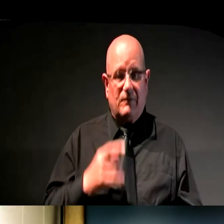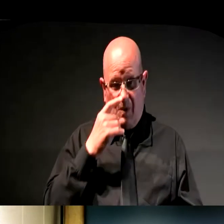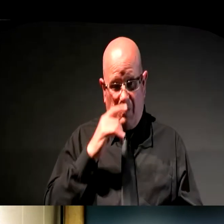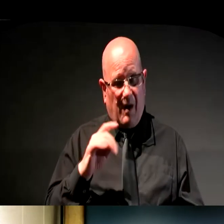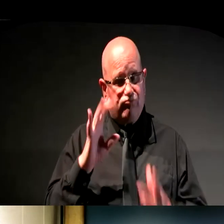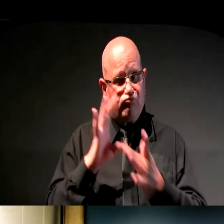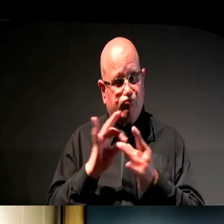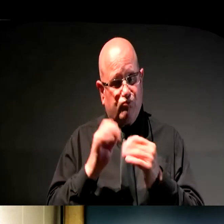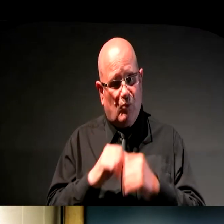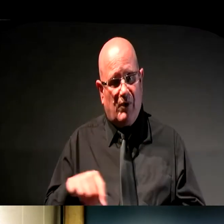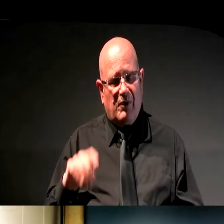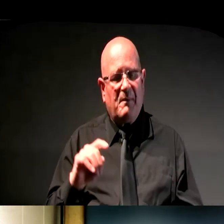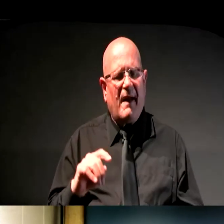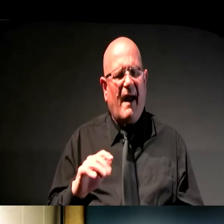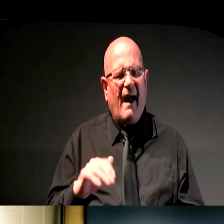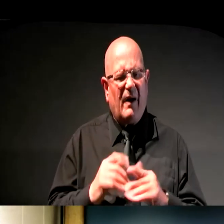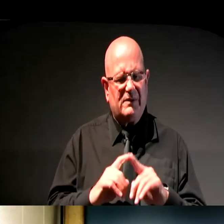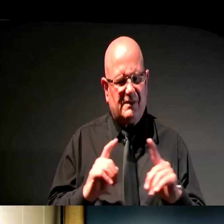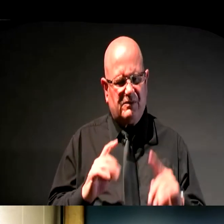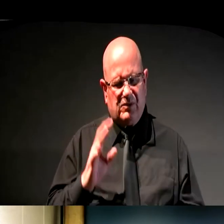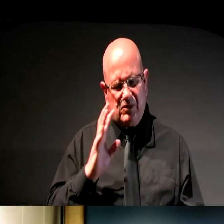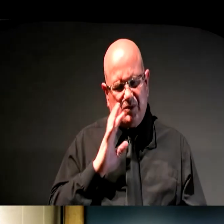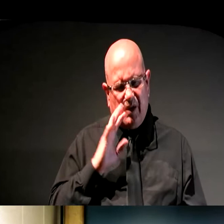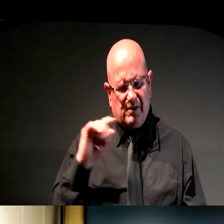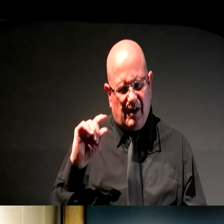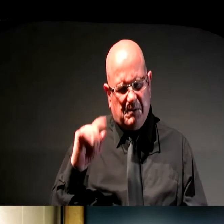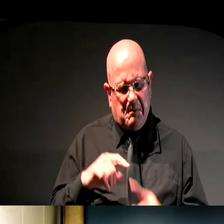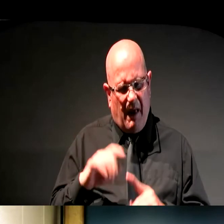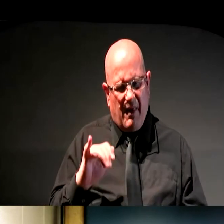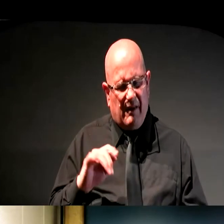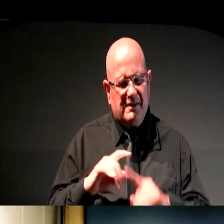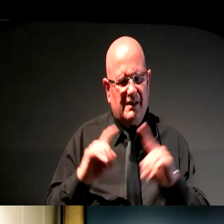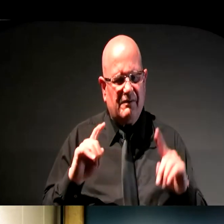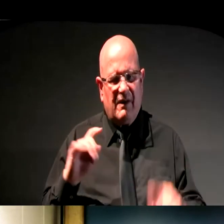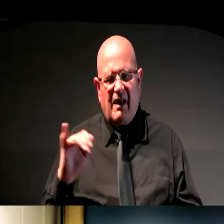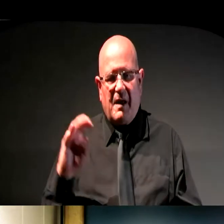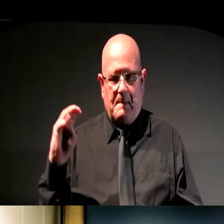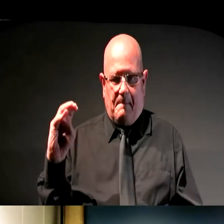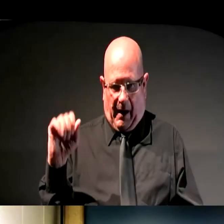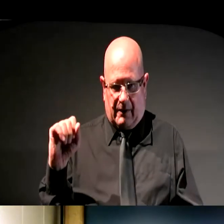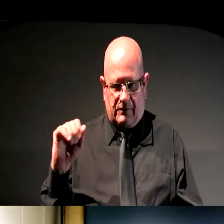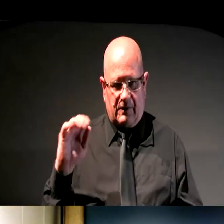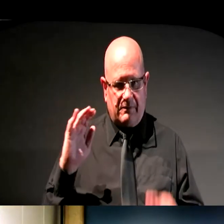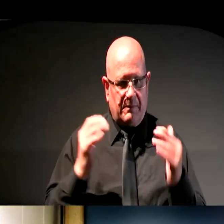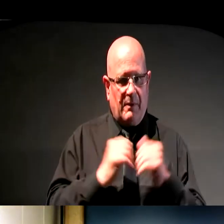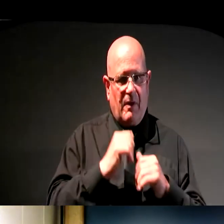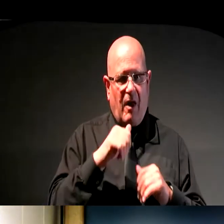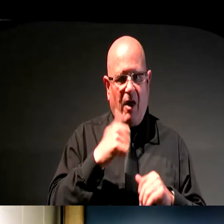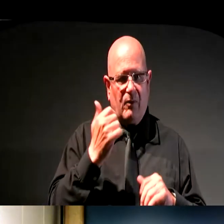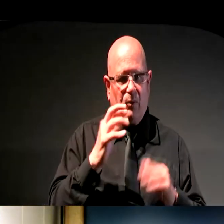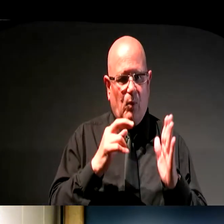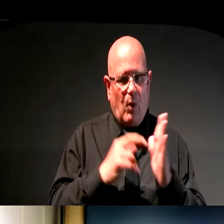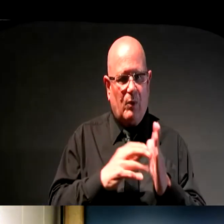us, how is it different? You talked a little bit about that, but how is it different at Microsoft compared to other roles? And if you could sort of give us